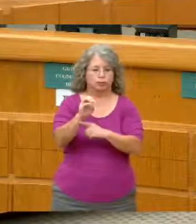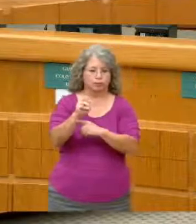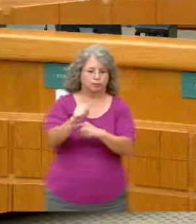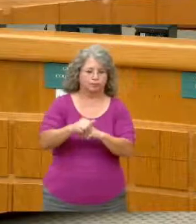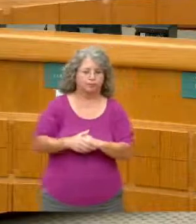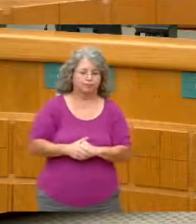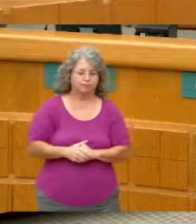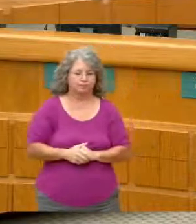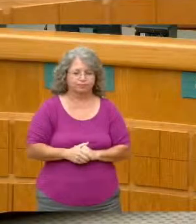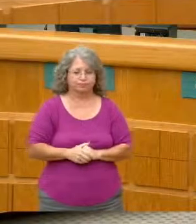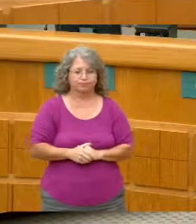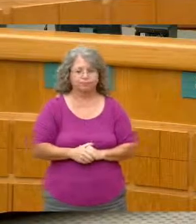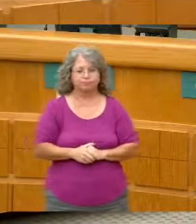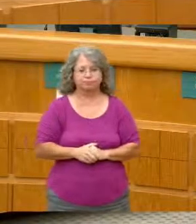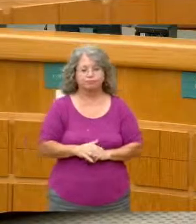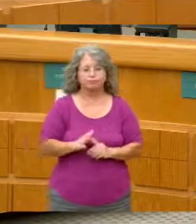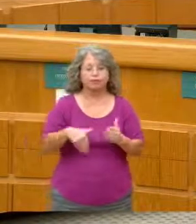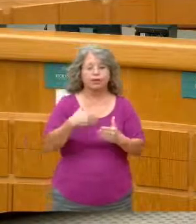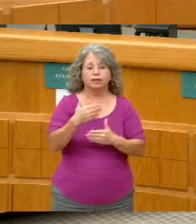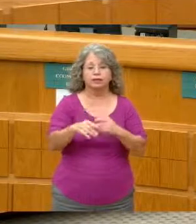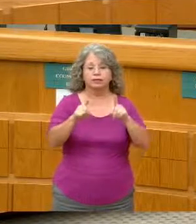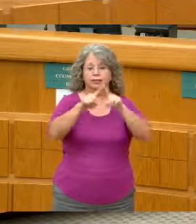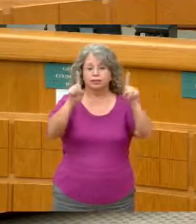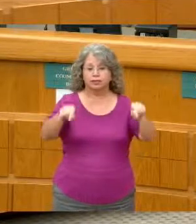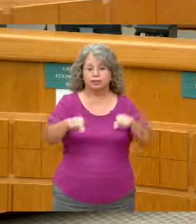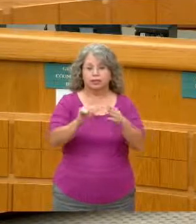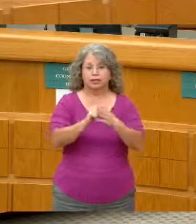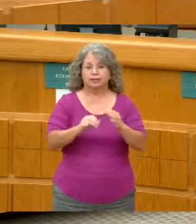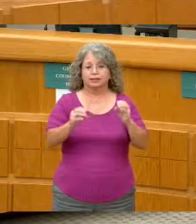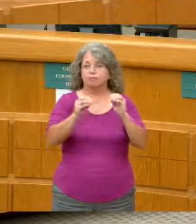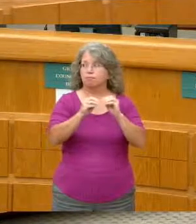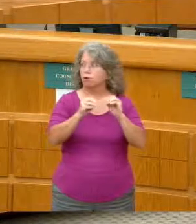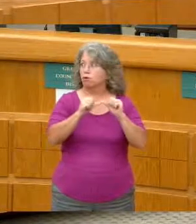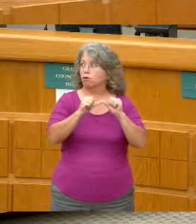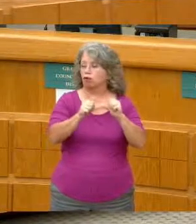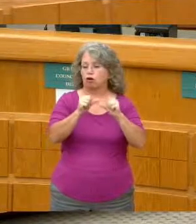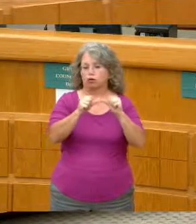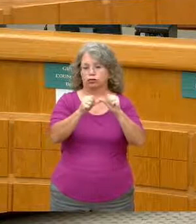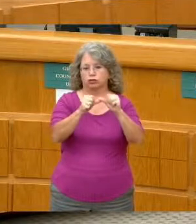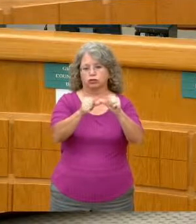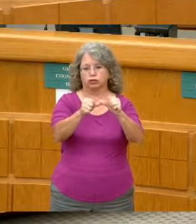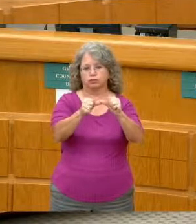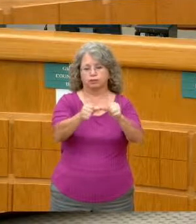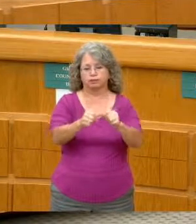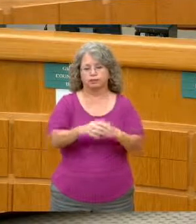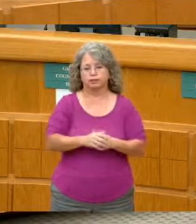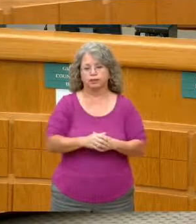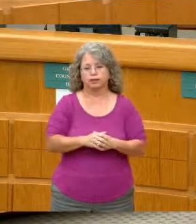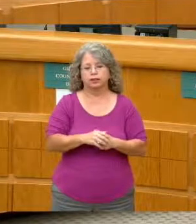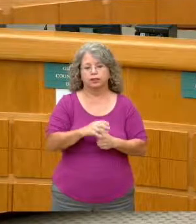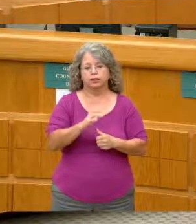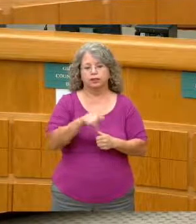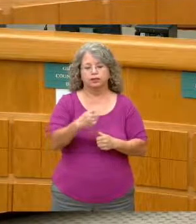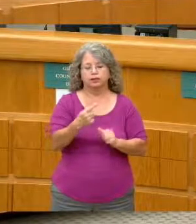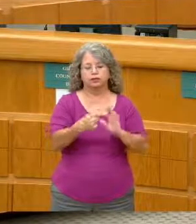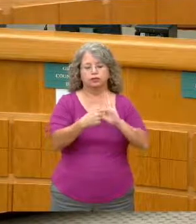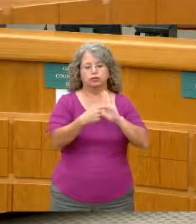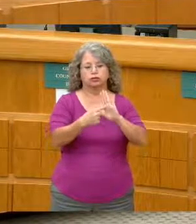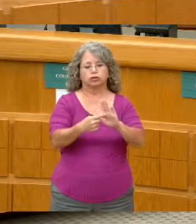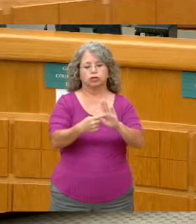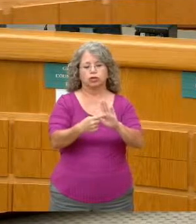and the community. So then let's look at this chart here, the next one. This is a more long-term one. This one